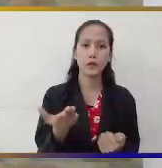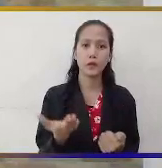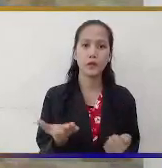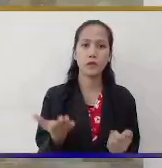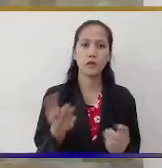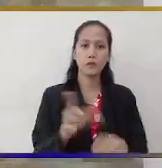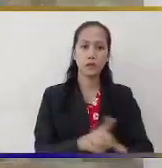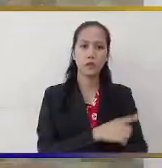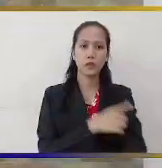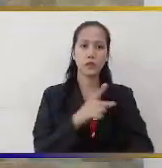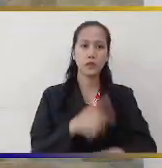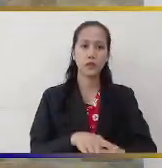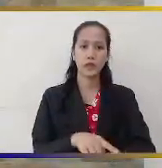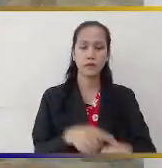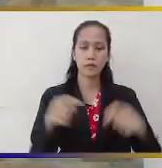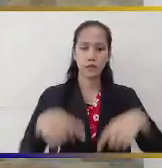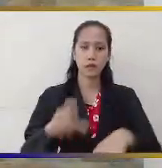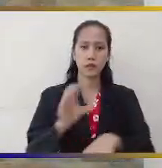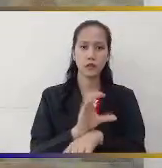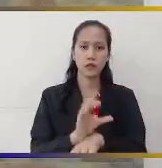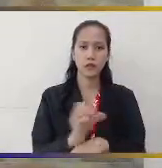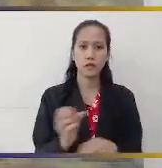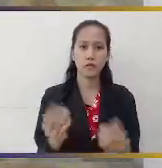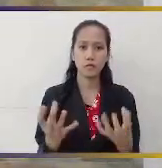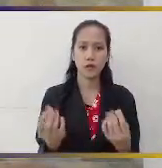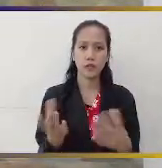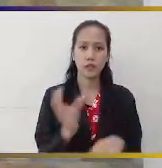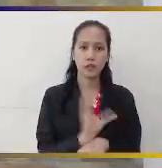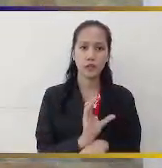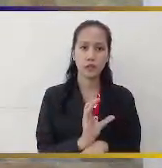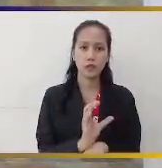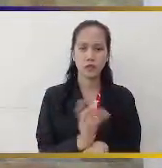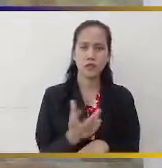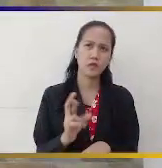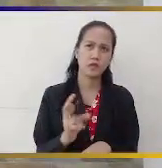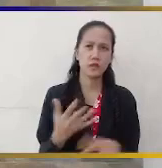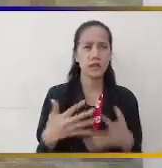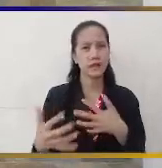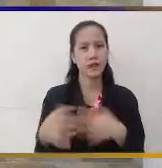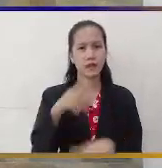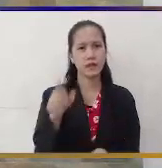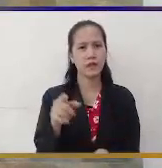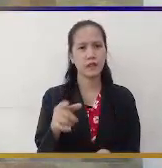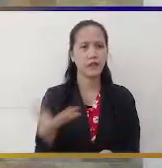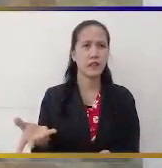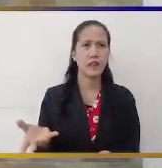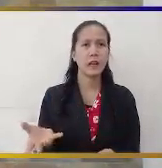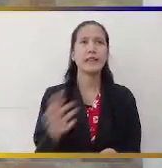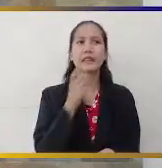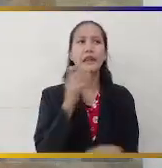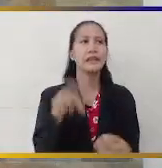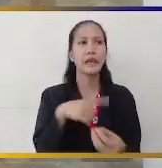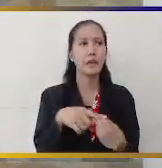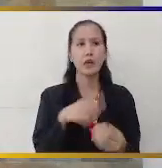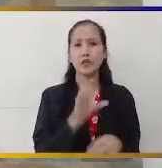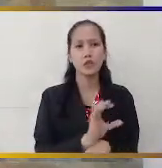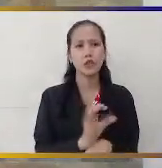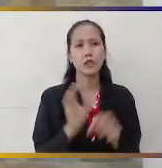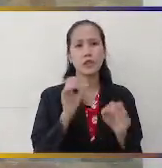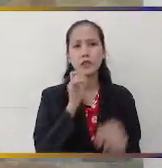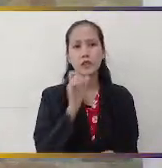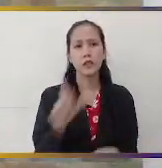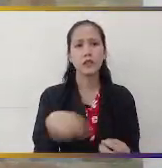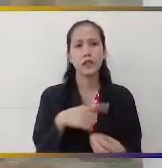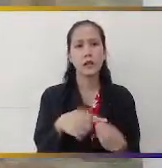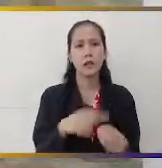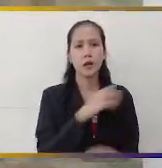hindi simbahan, amen, it's not the church, it's not Mother Mary, it's not the Pope, it's not the pastor, it's not the preacher, it's not the